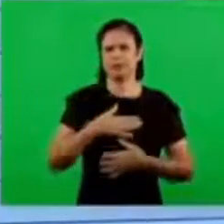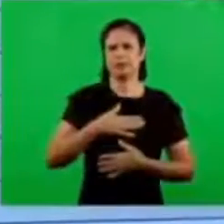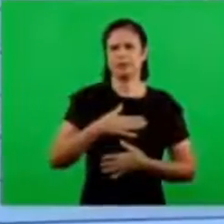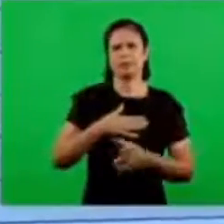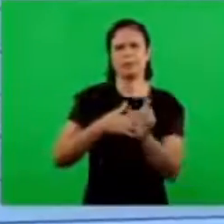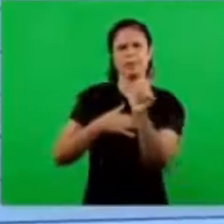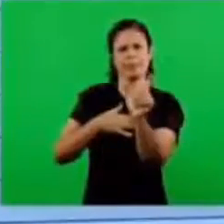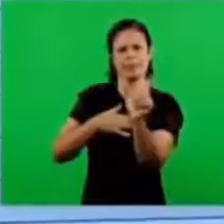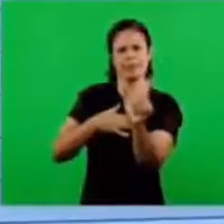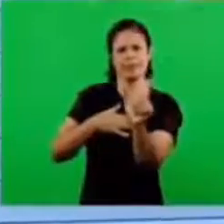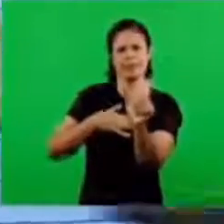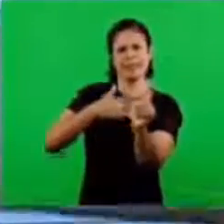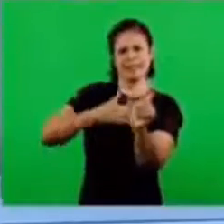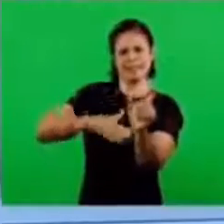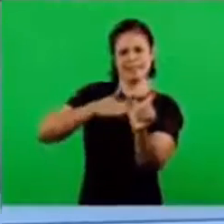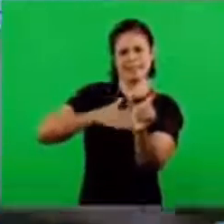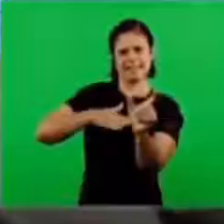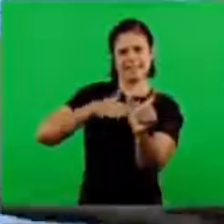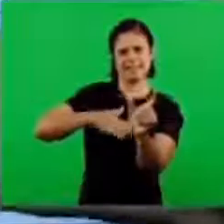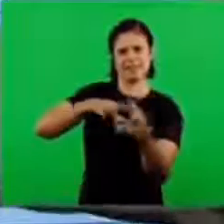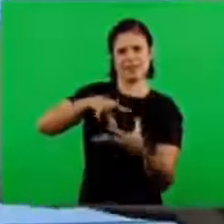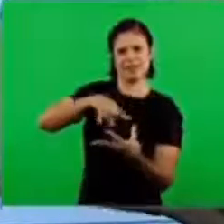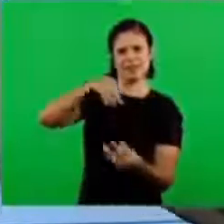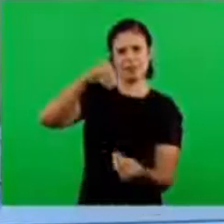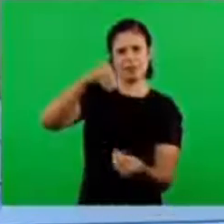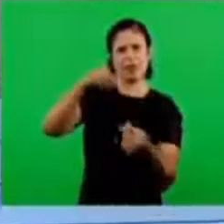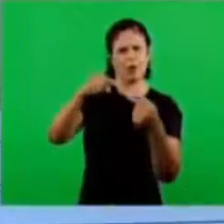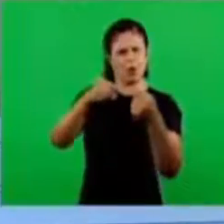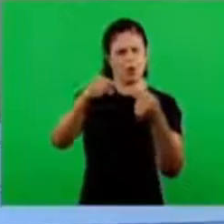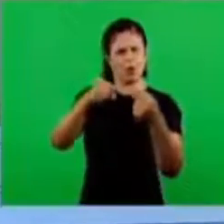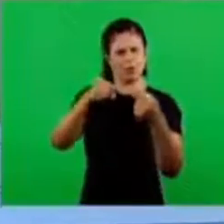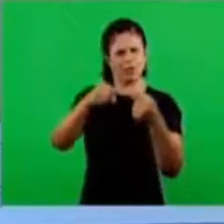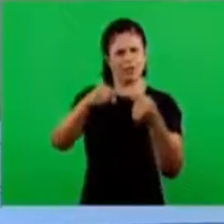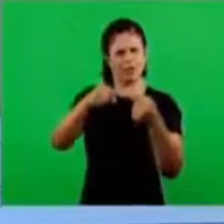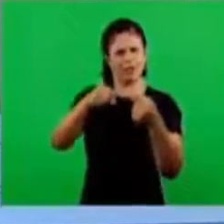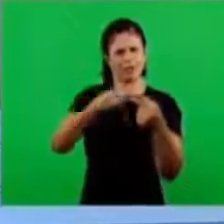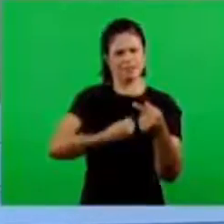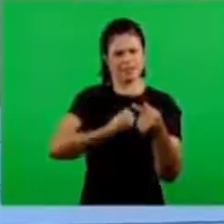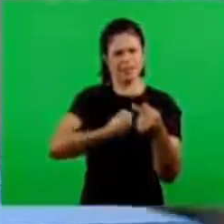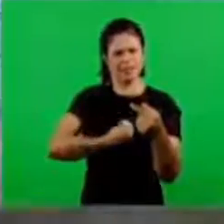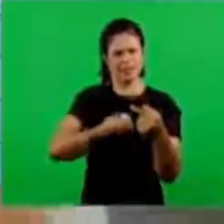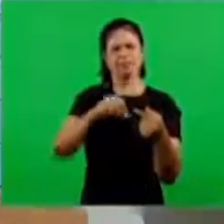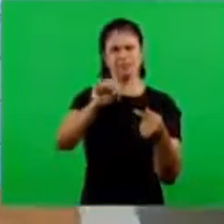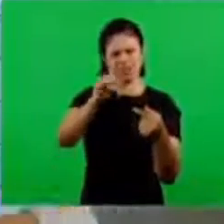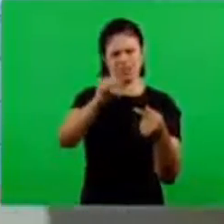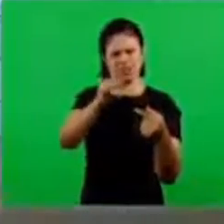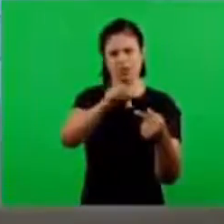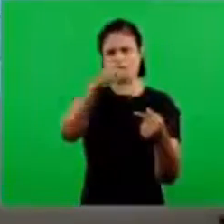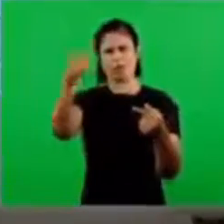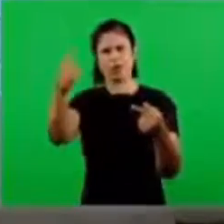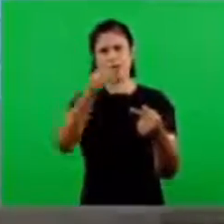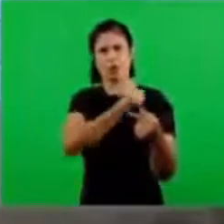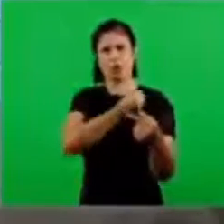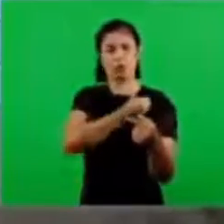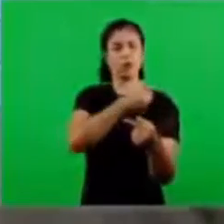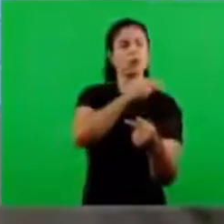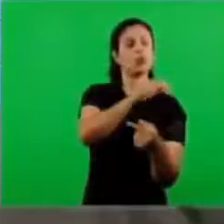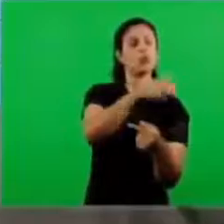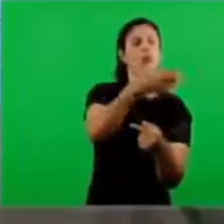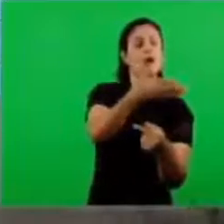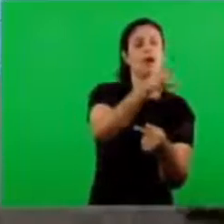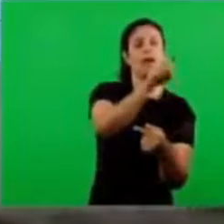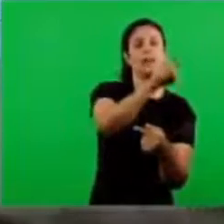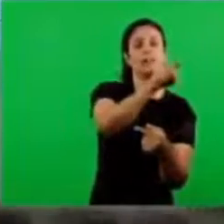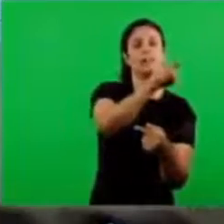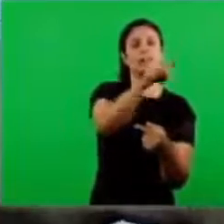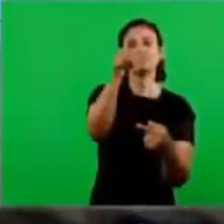Humiliation, number six, now seven, rest of the soul, seven, rest of the soul, yes, it's life, right? Rest